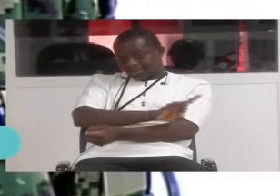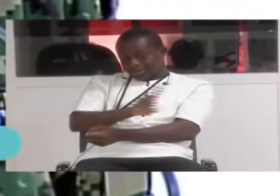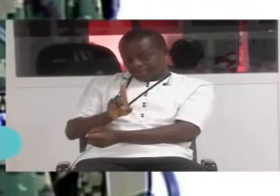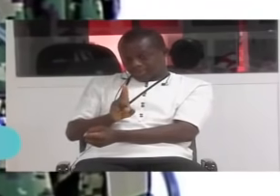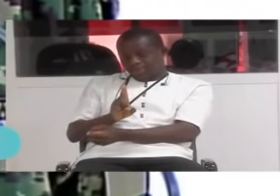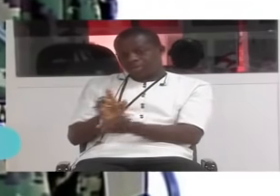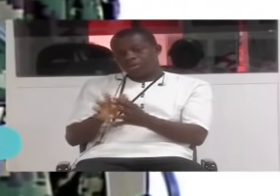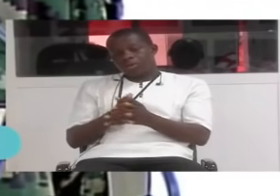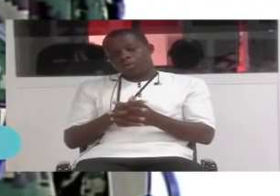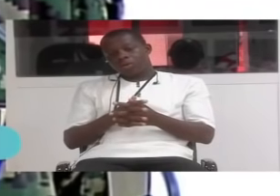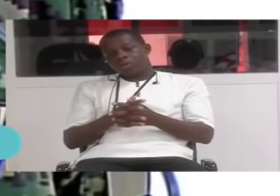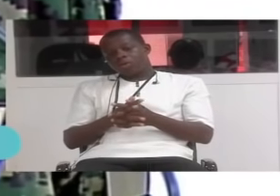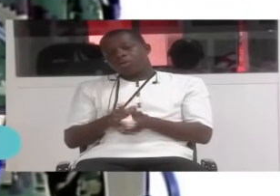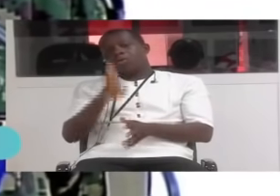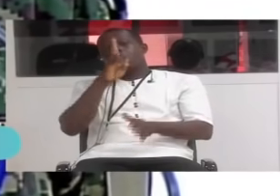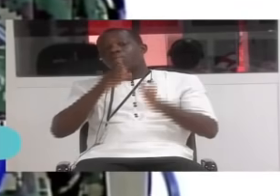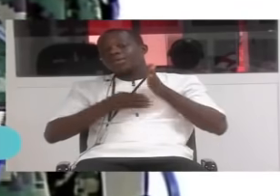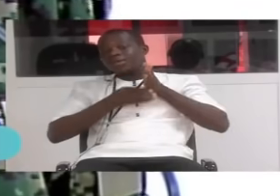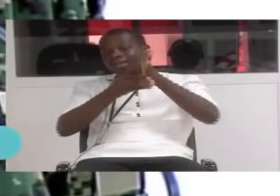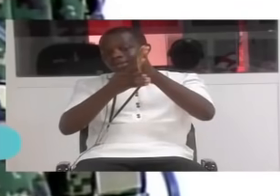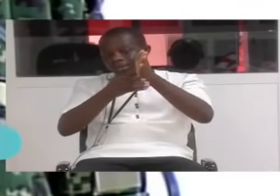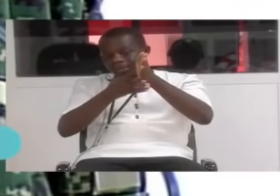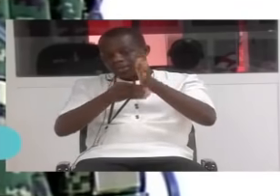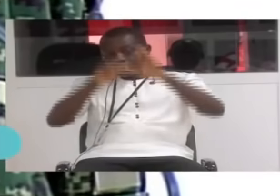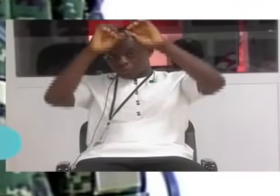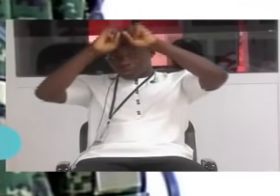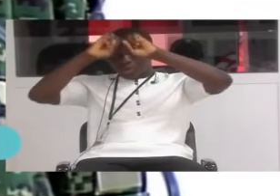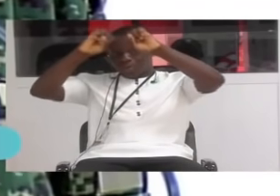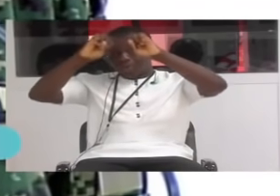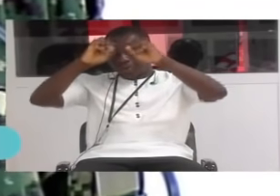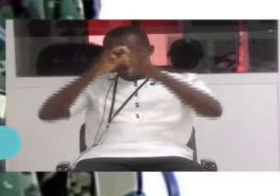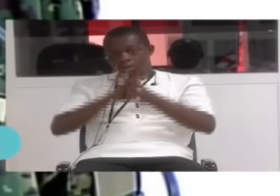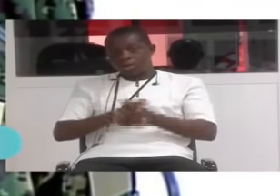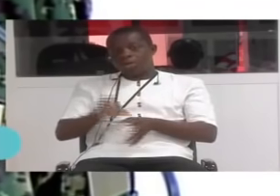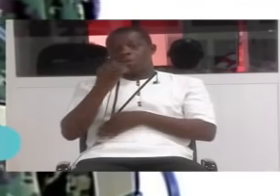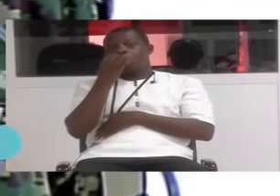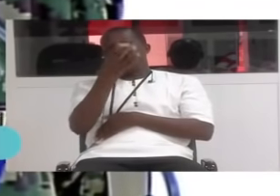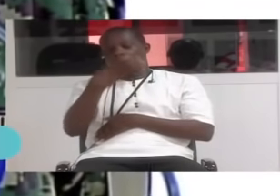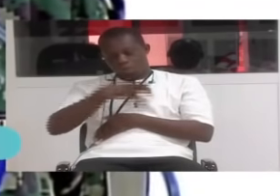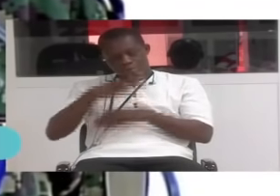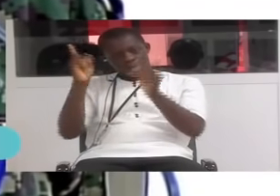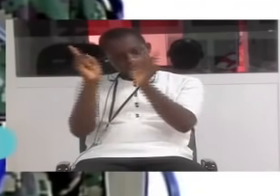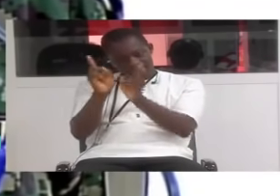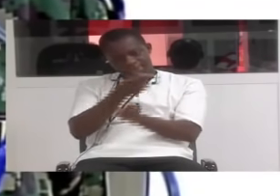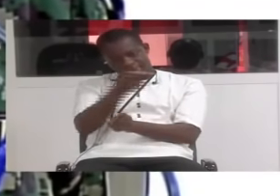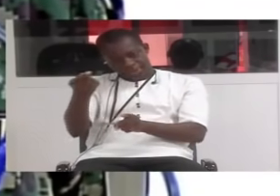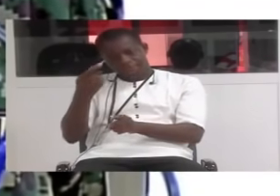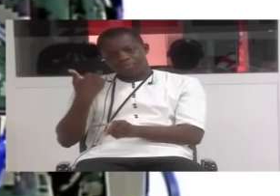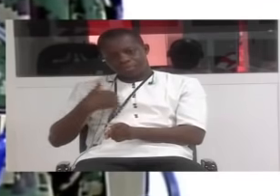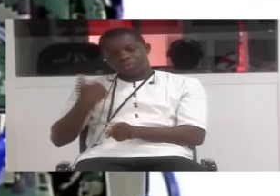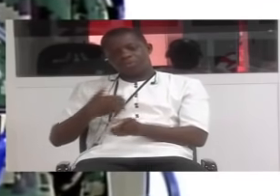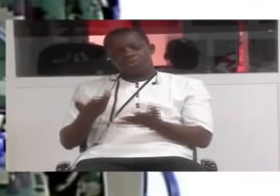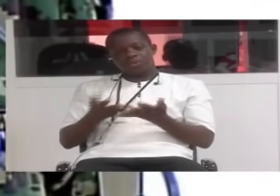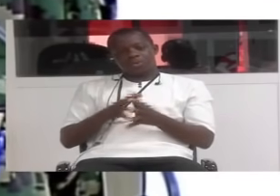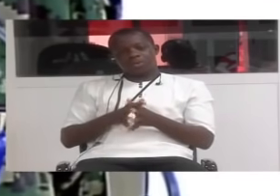them, ku jité nguur mi, the one that headed the government, waxon na ni buga na leena gis. He said that he wanted to see